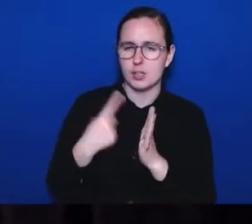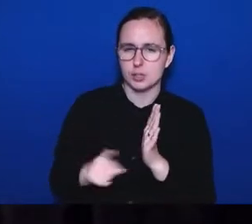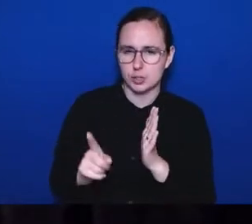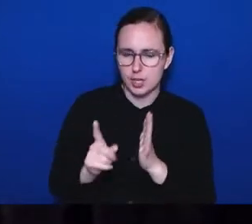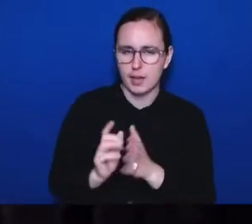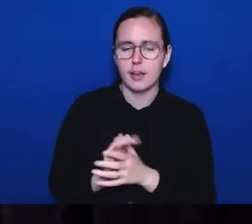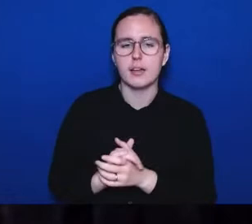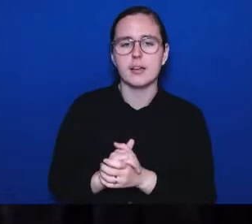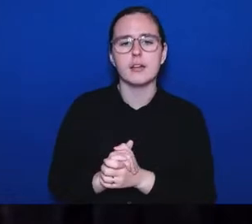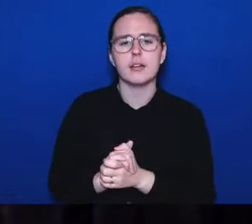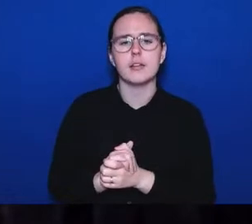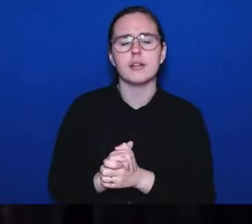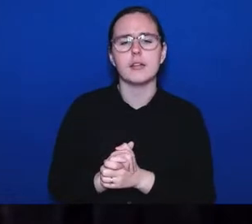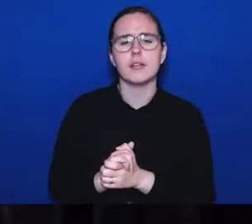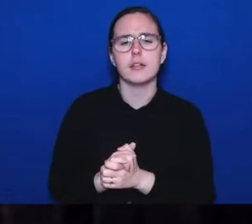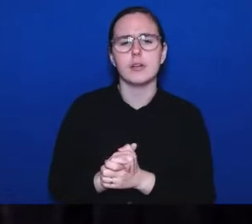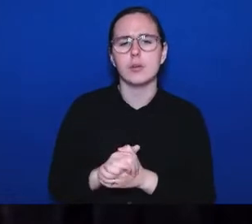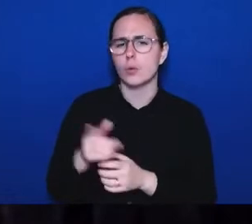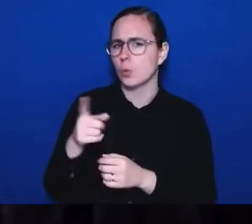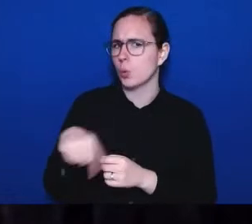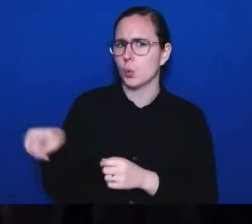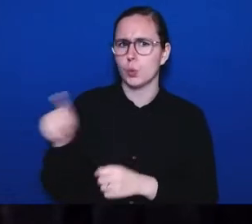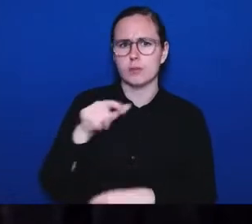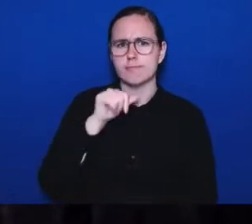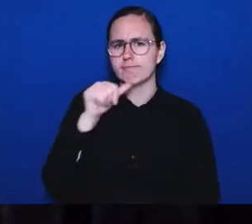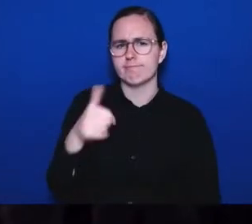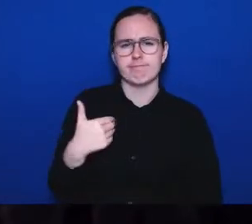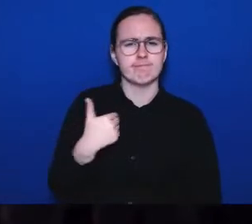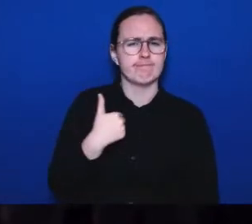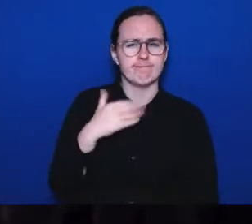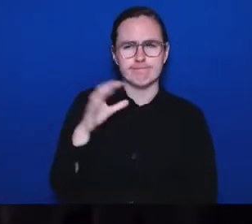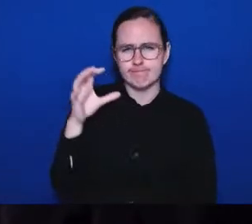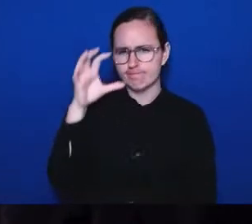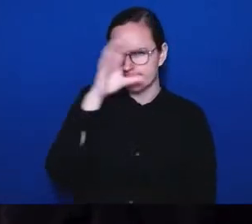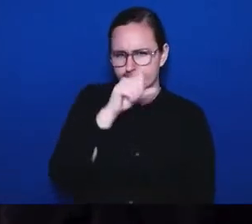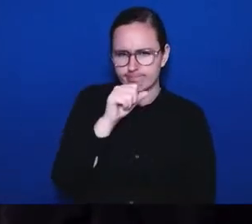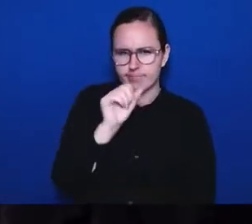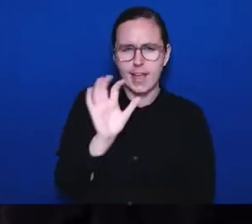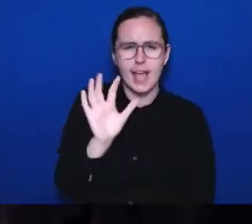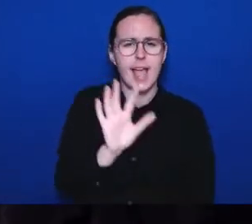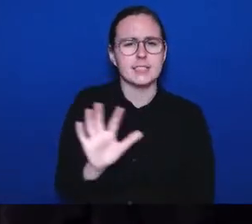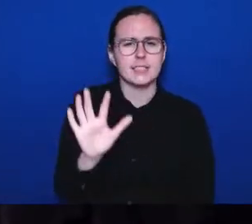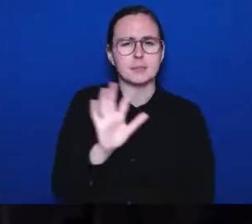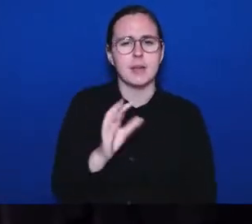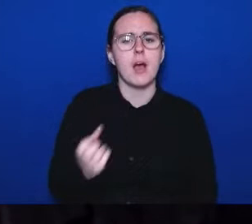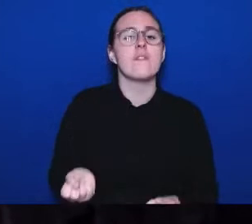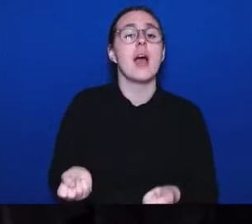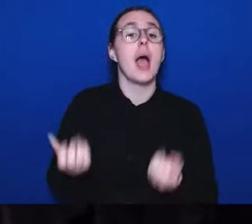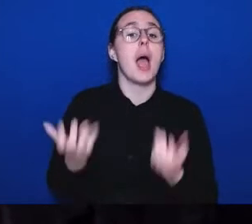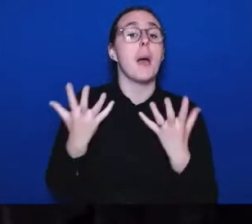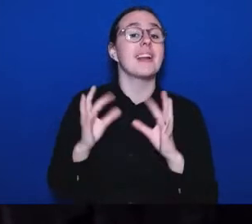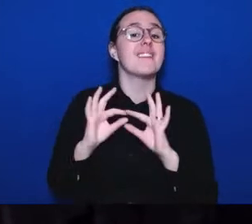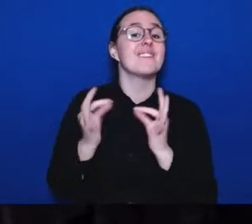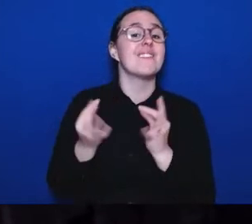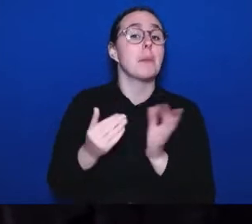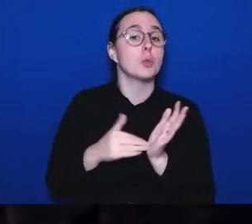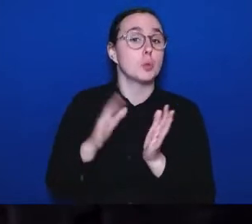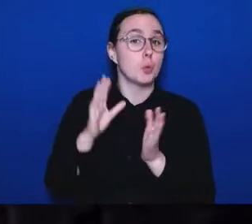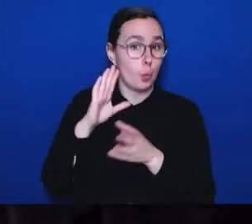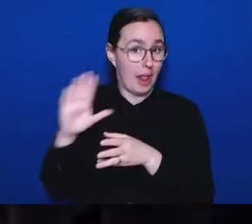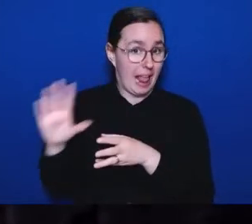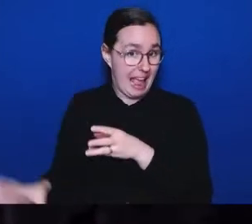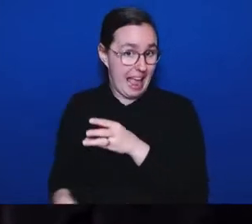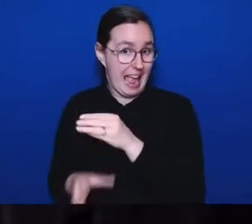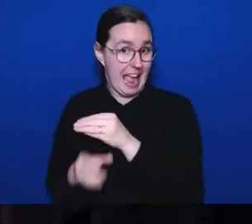you do not have an estimate of how many family doctors this will add to the number we have now, and you